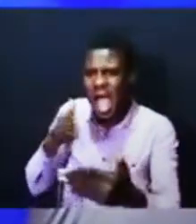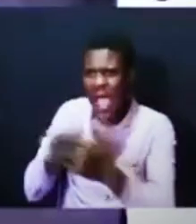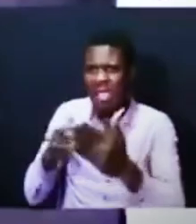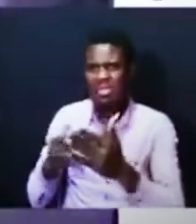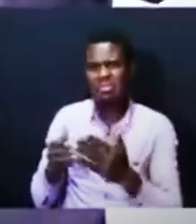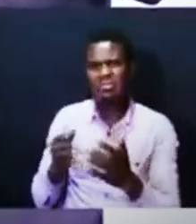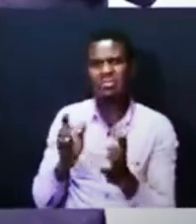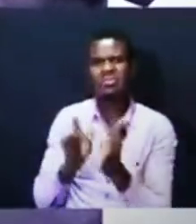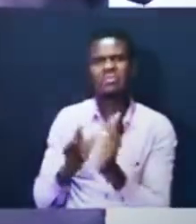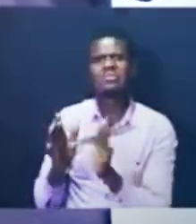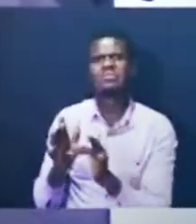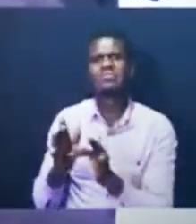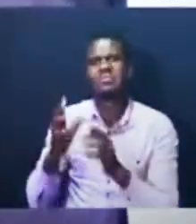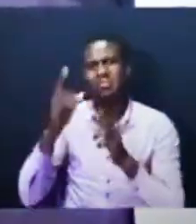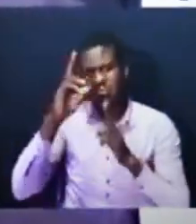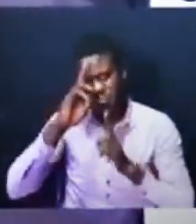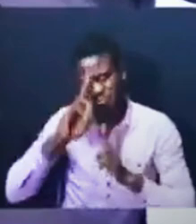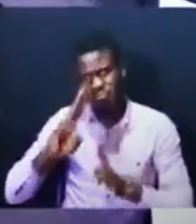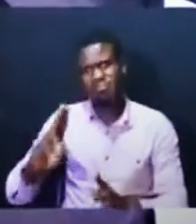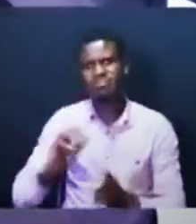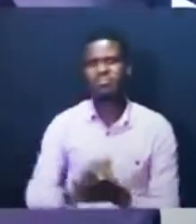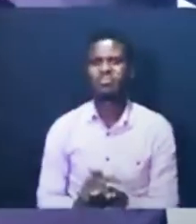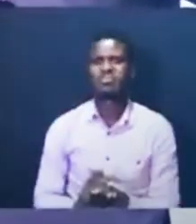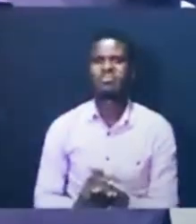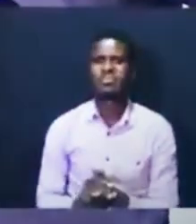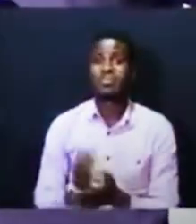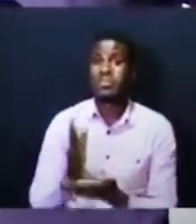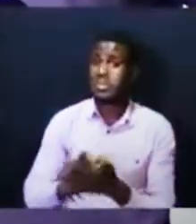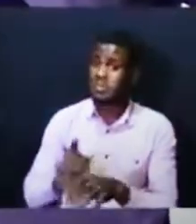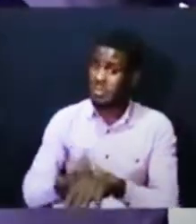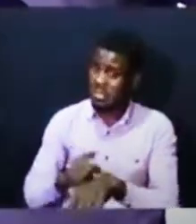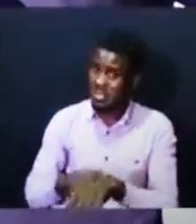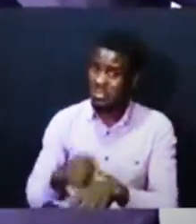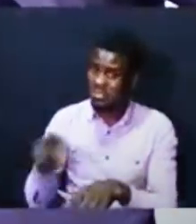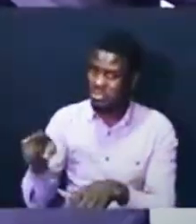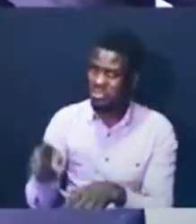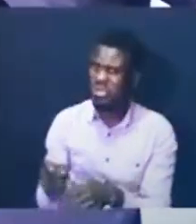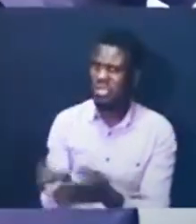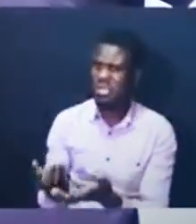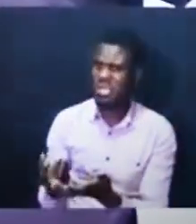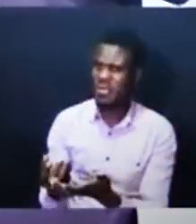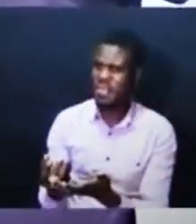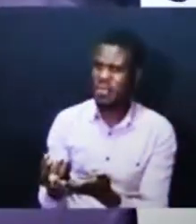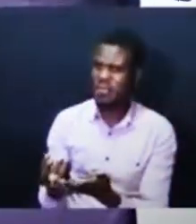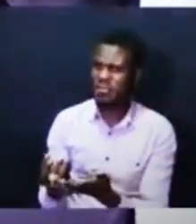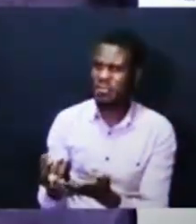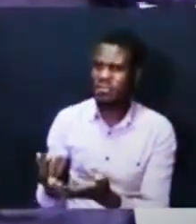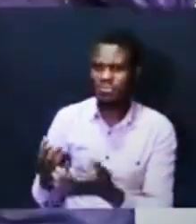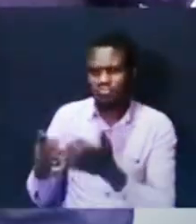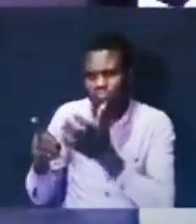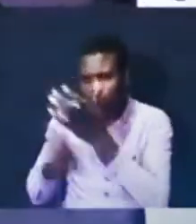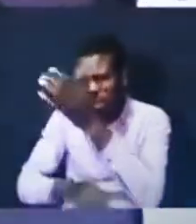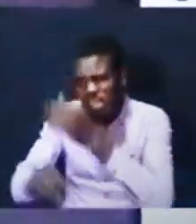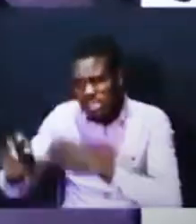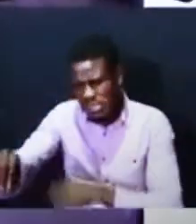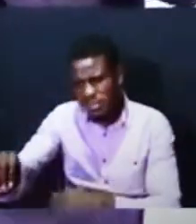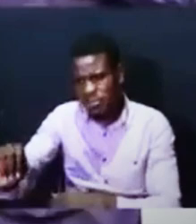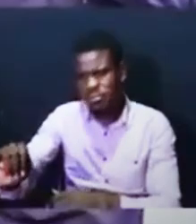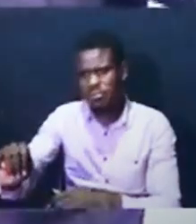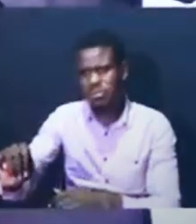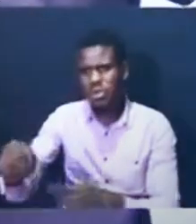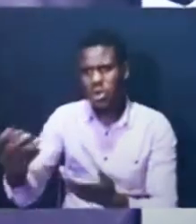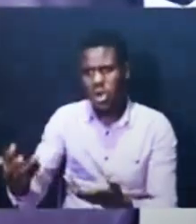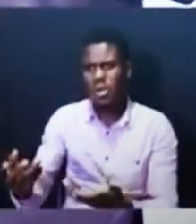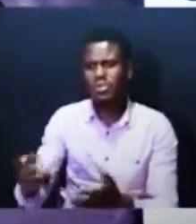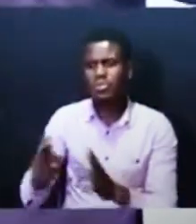Christ. Other times, deal with them for the sake of the name and the honor of Christ.